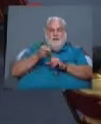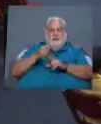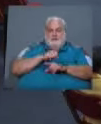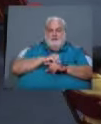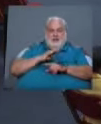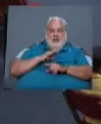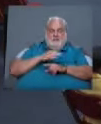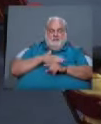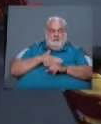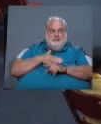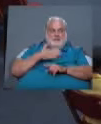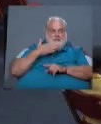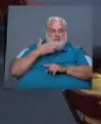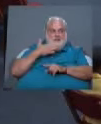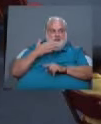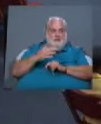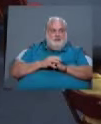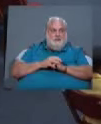please. Thank you.